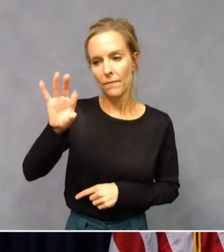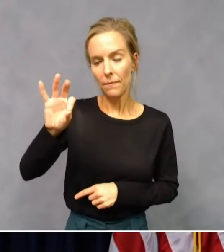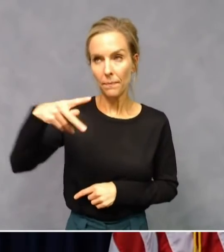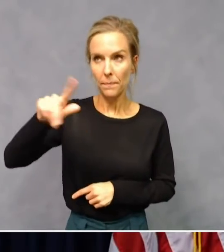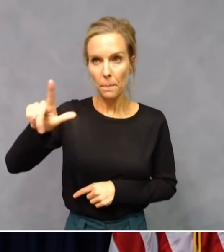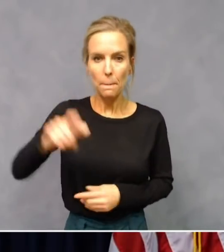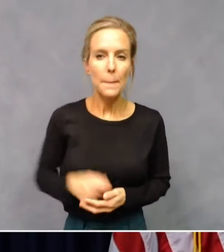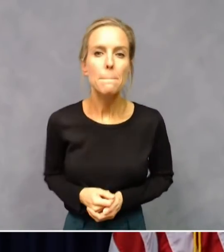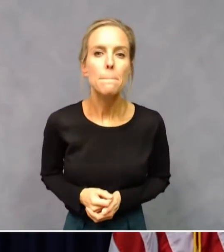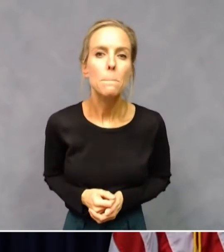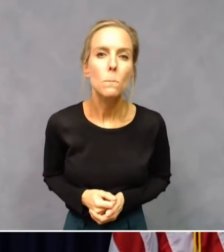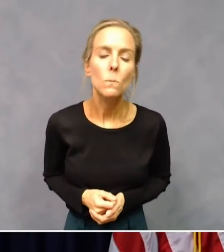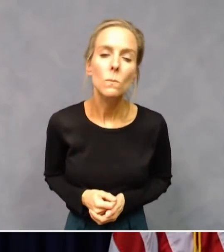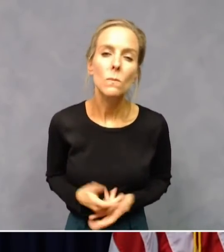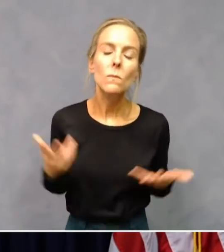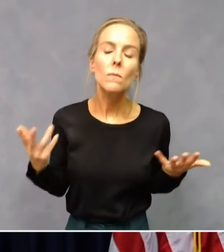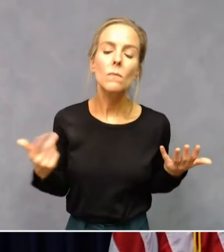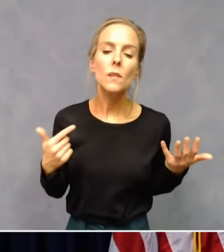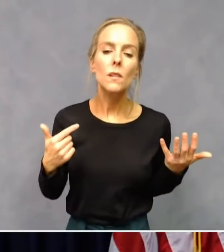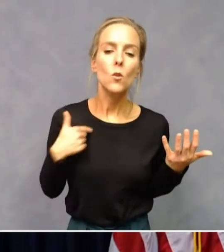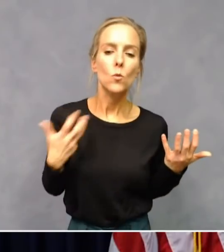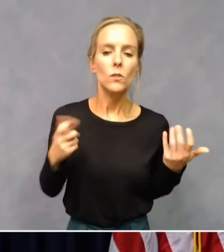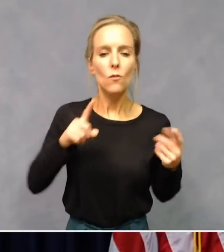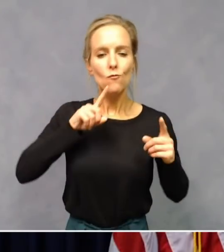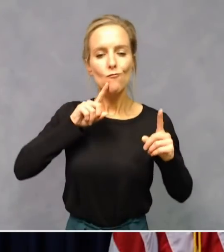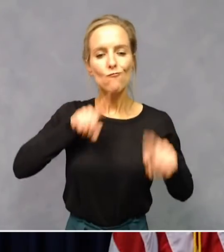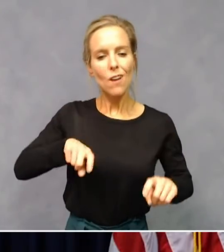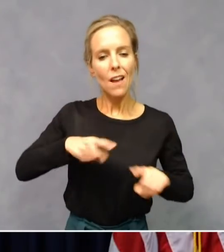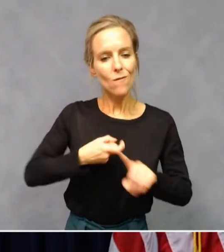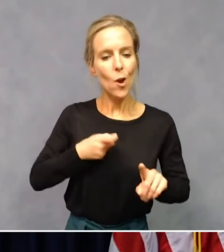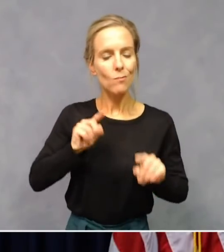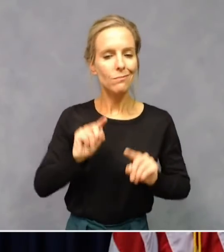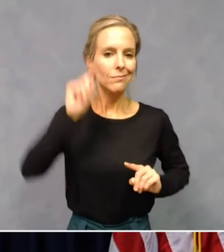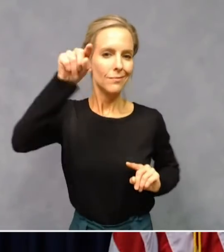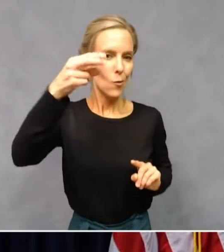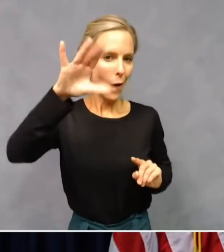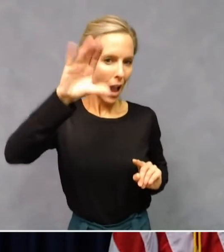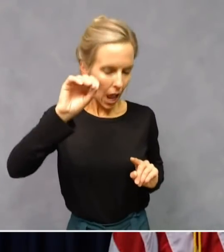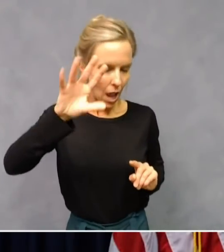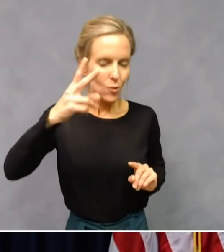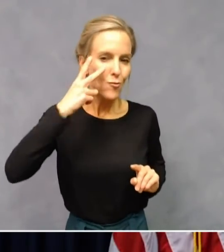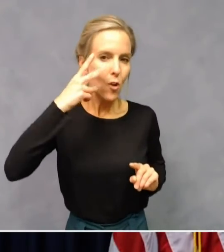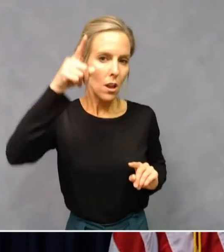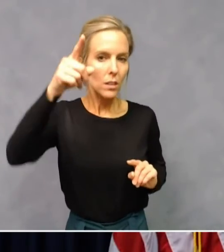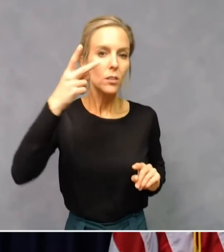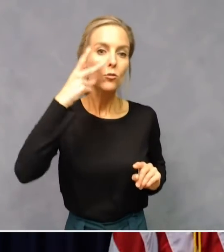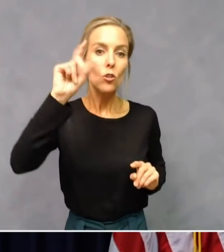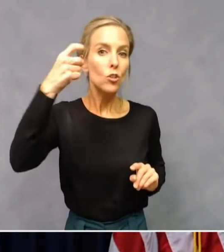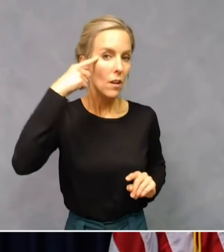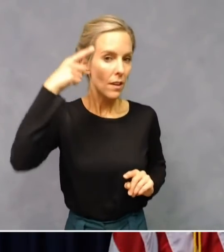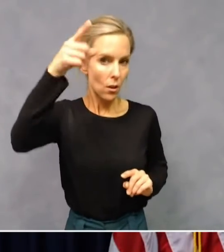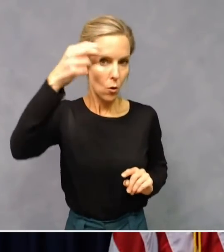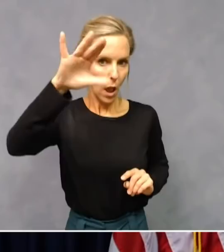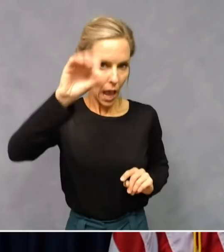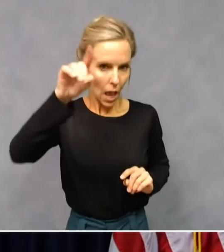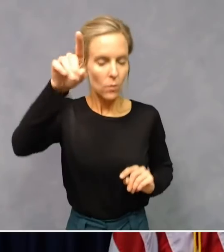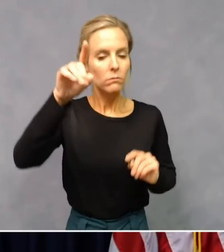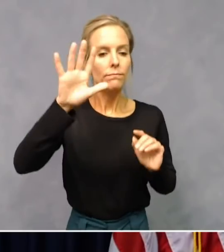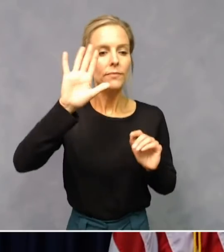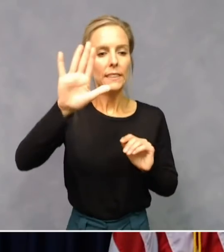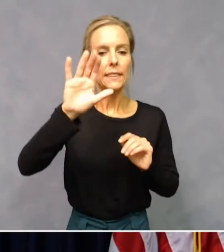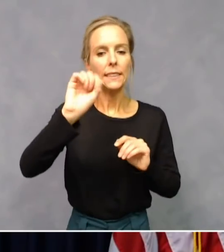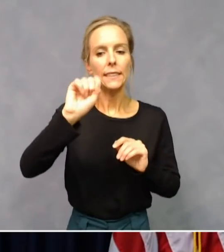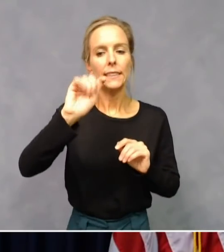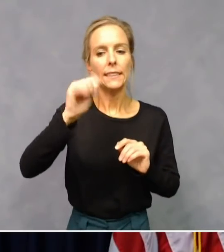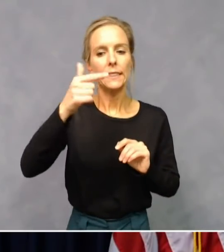I wanted to get a reaction from across the river. We saw Governor Holcomb reel in his stage 5 and just talk